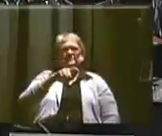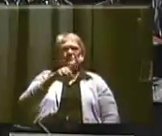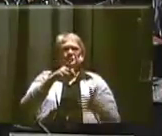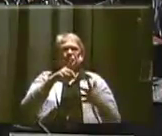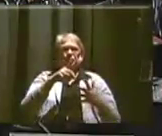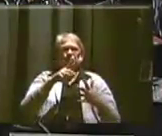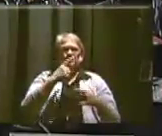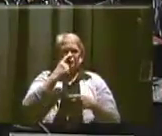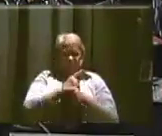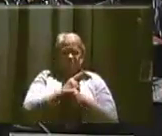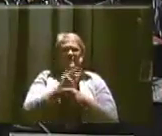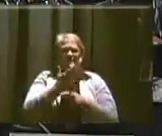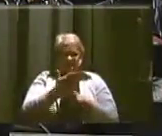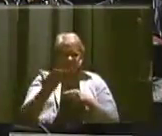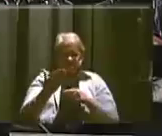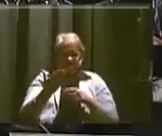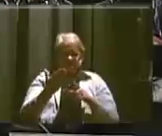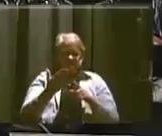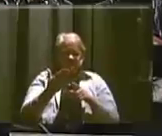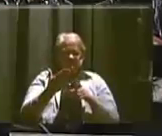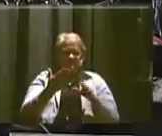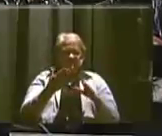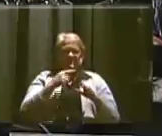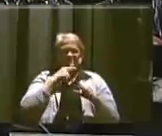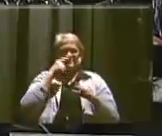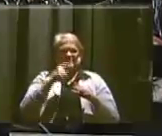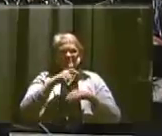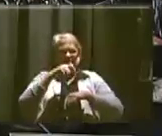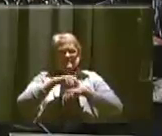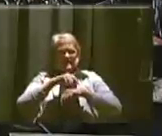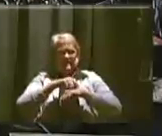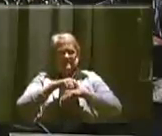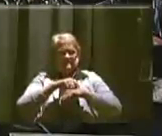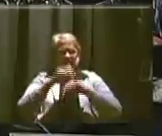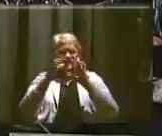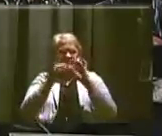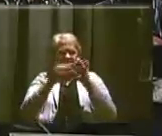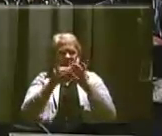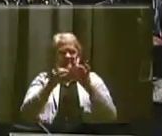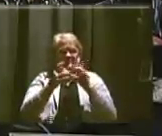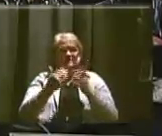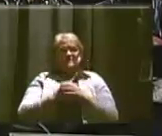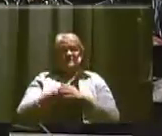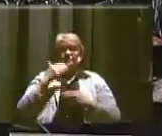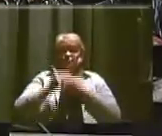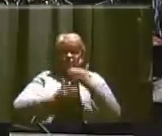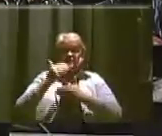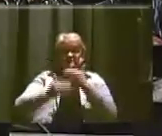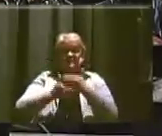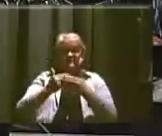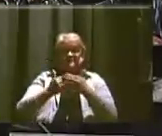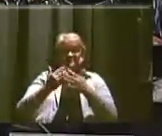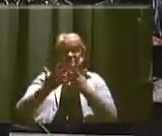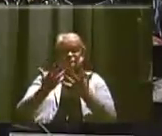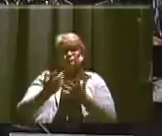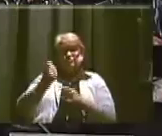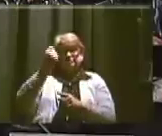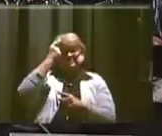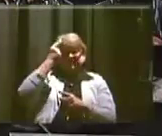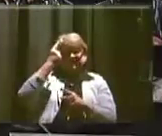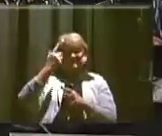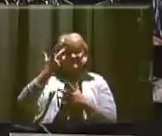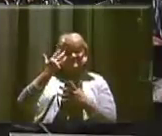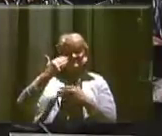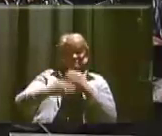time of public comment. I think that the process by which we have done this is understandable by the way it's